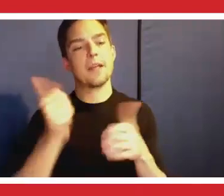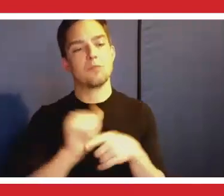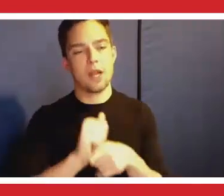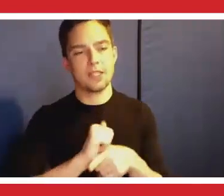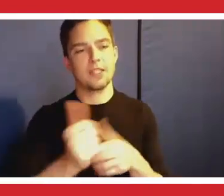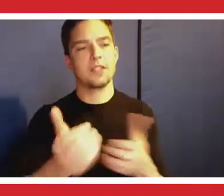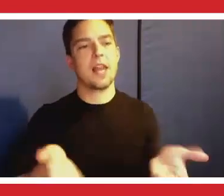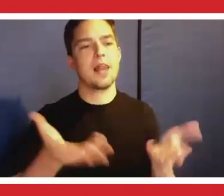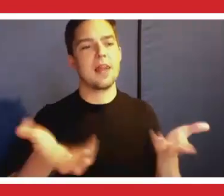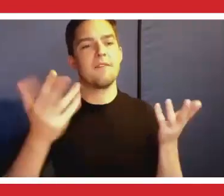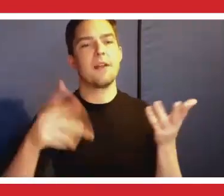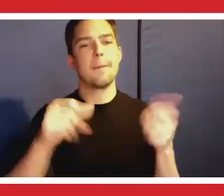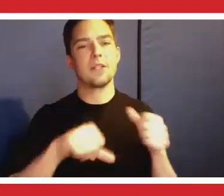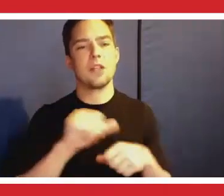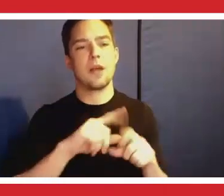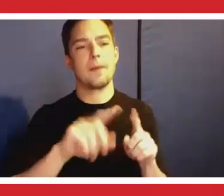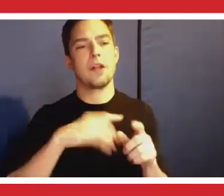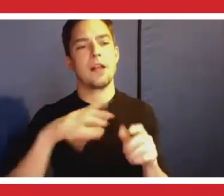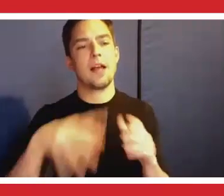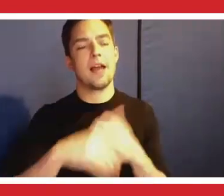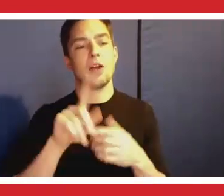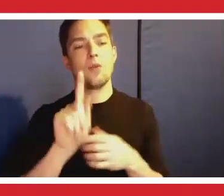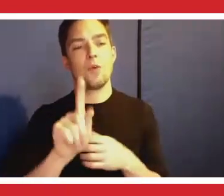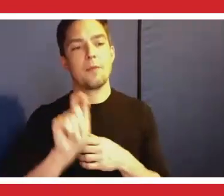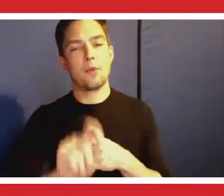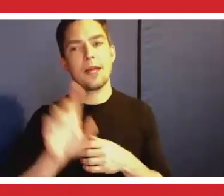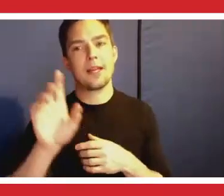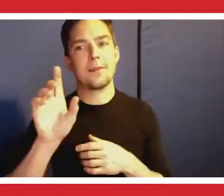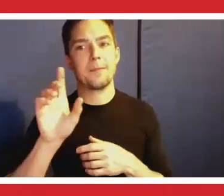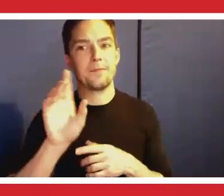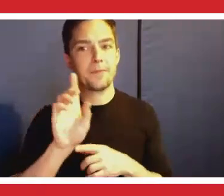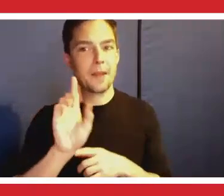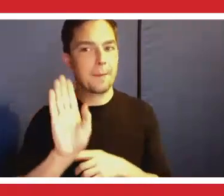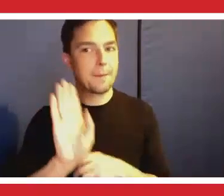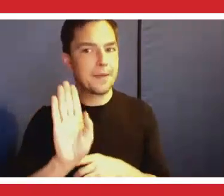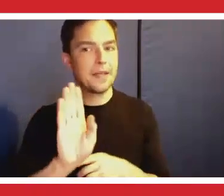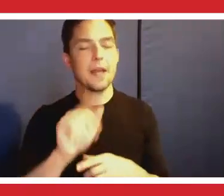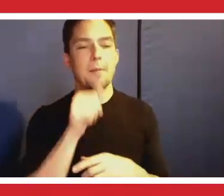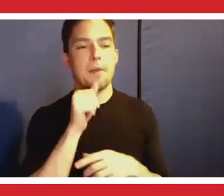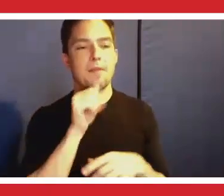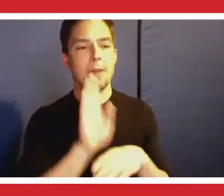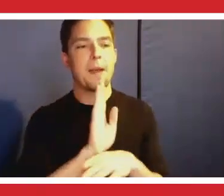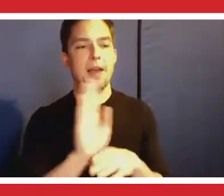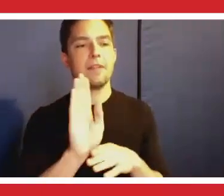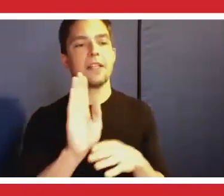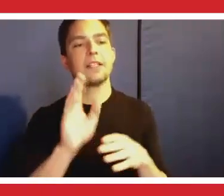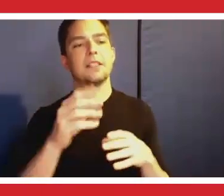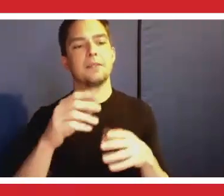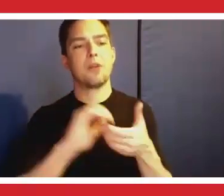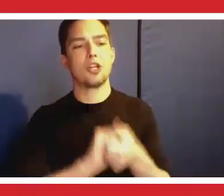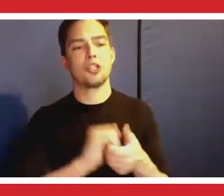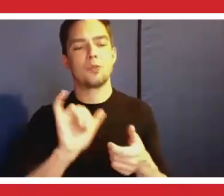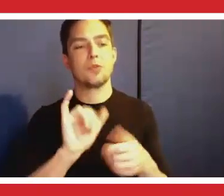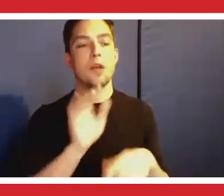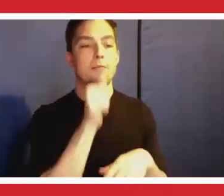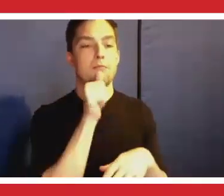add a 1.B, if you allow, and that's public-private partnership as well. I think private sector has so